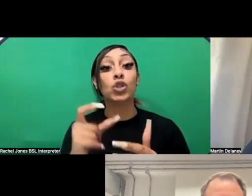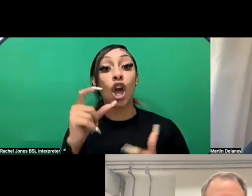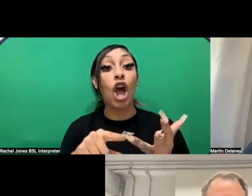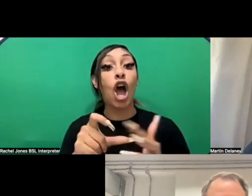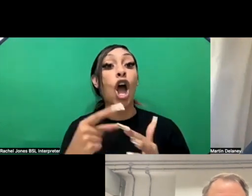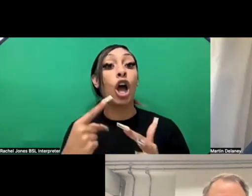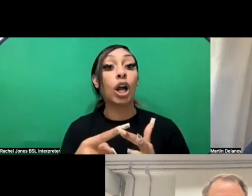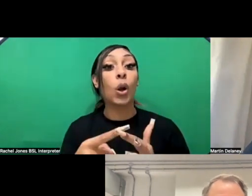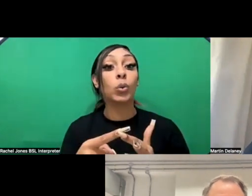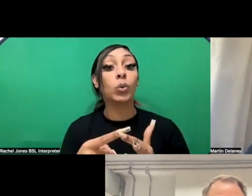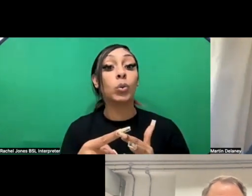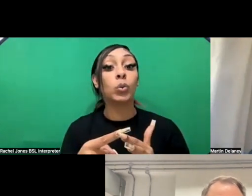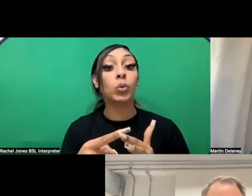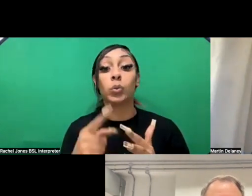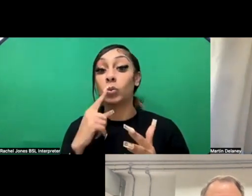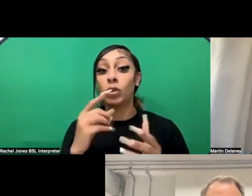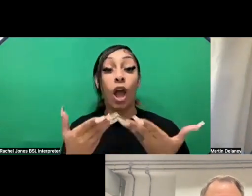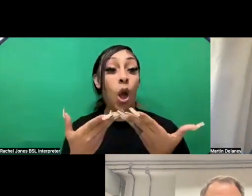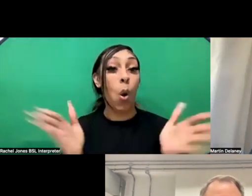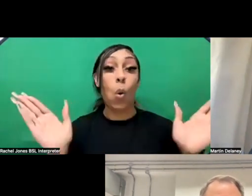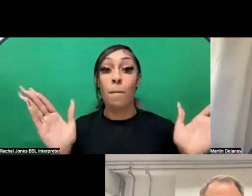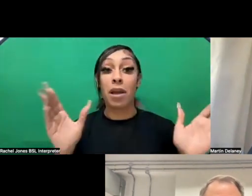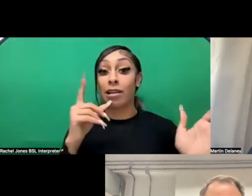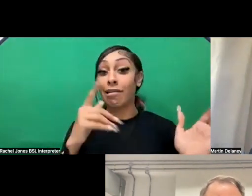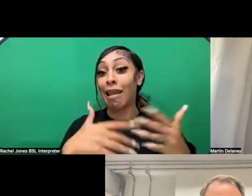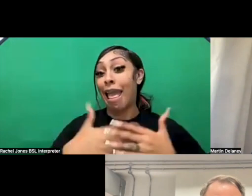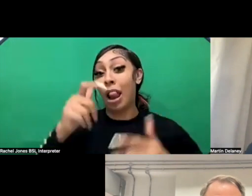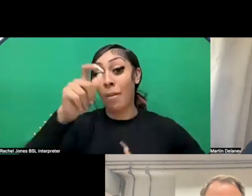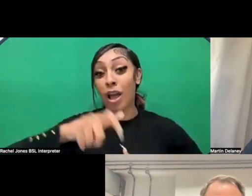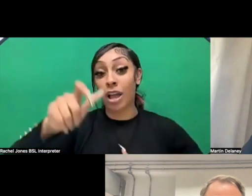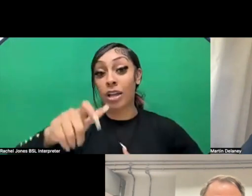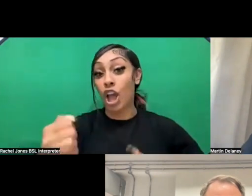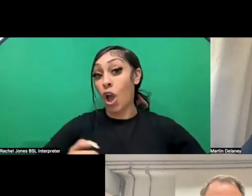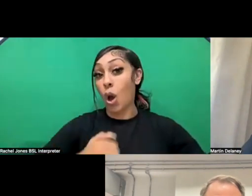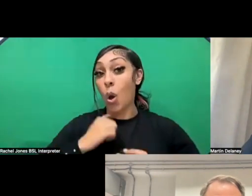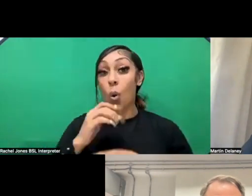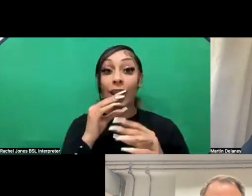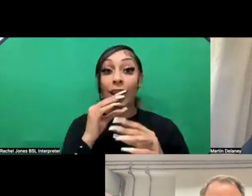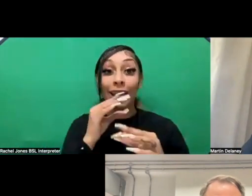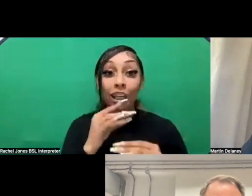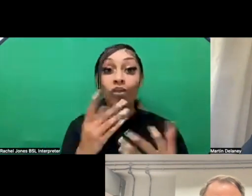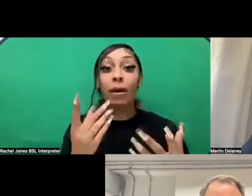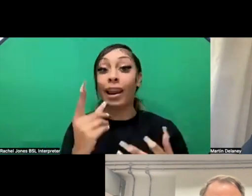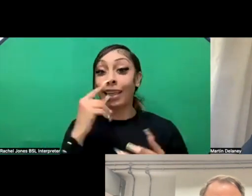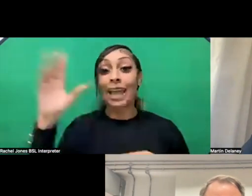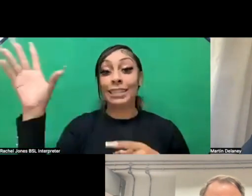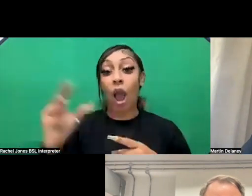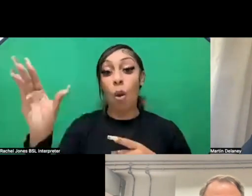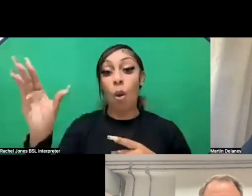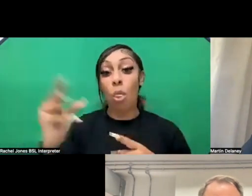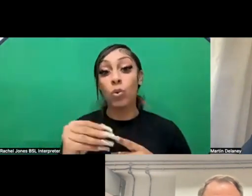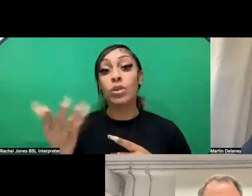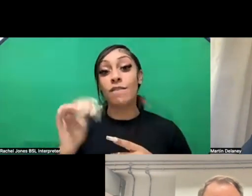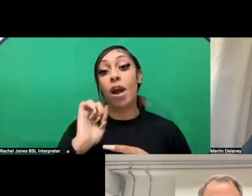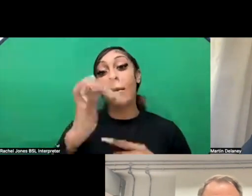is completely open source. So anybody, whether they own an instrument or not, can download that from my website.